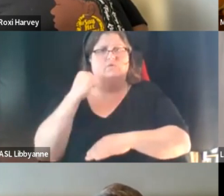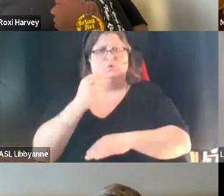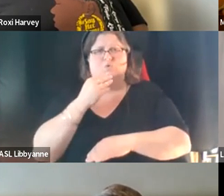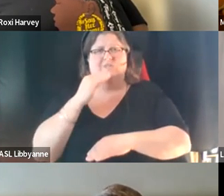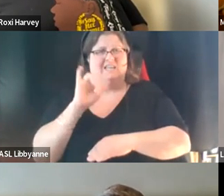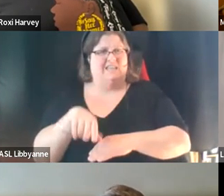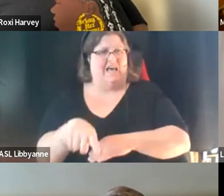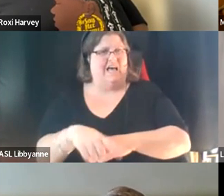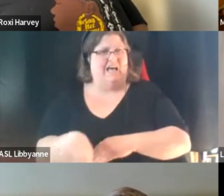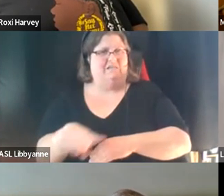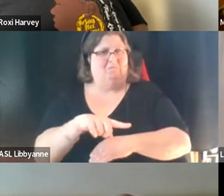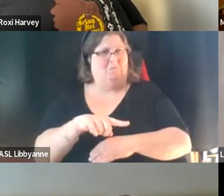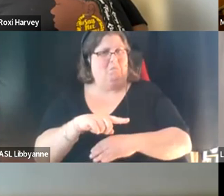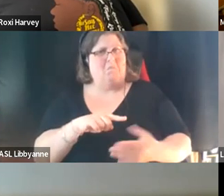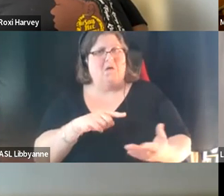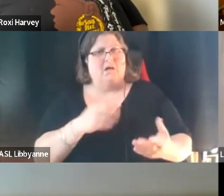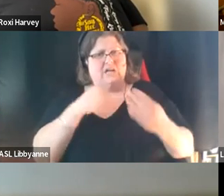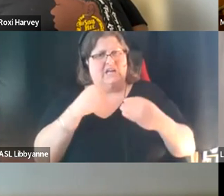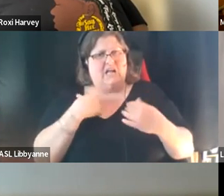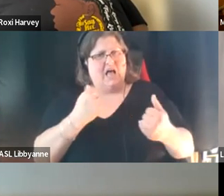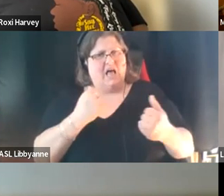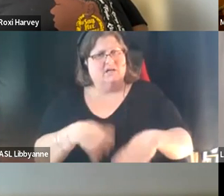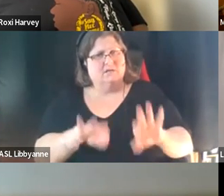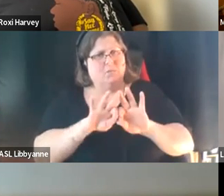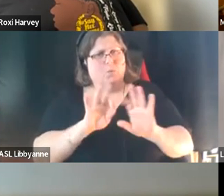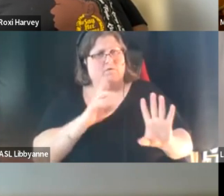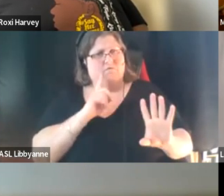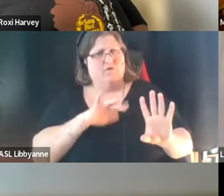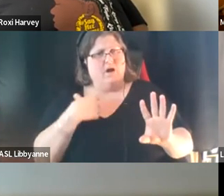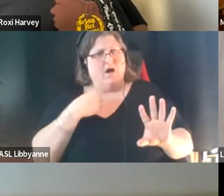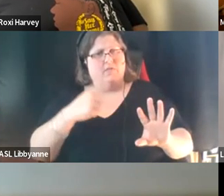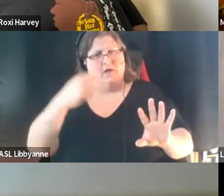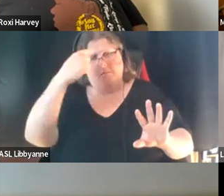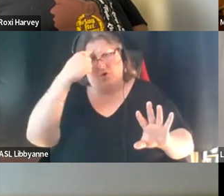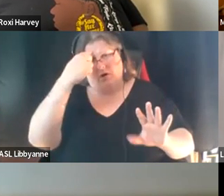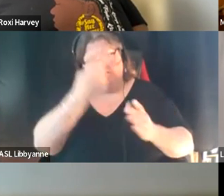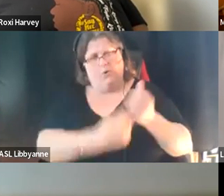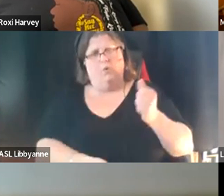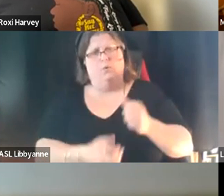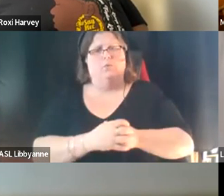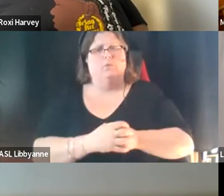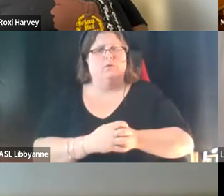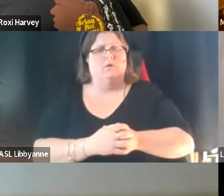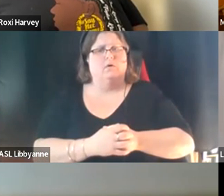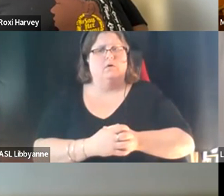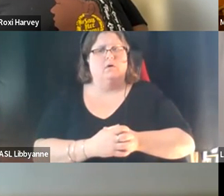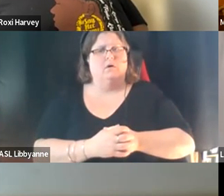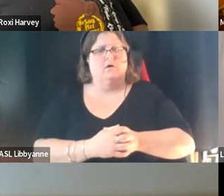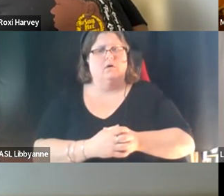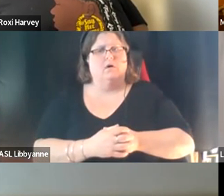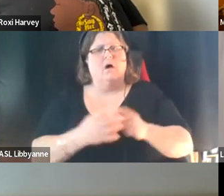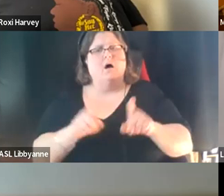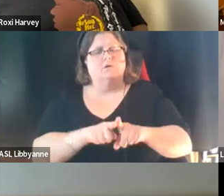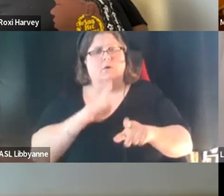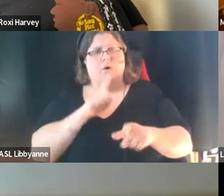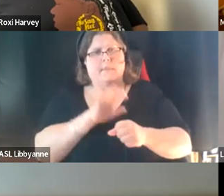food. And nutrition is important, especially for their health and for their brain. Also, I believe that children should